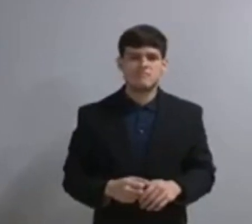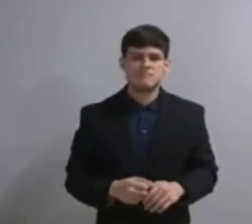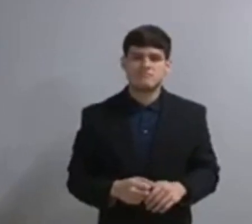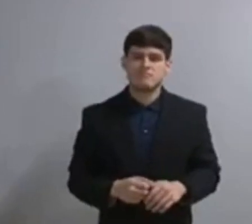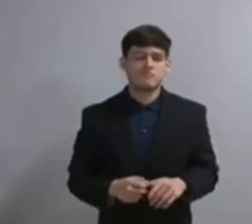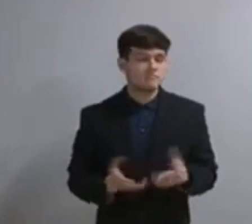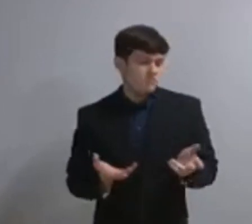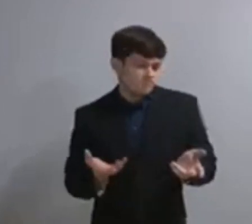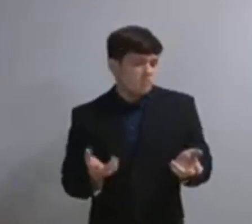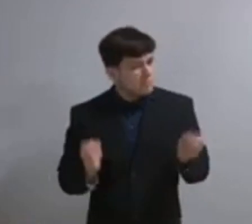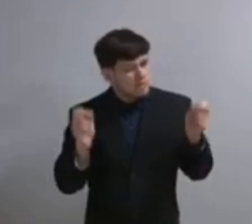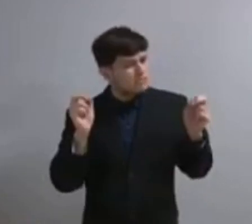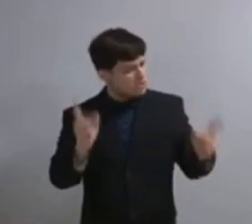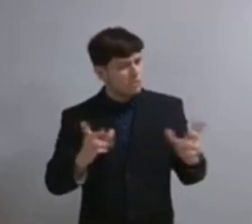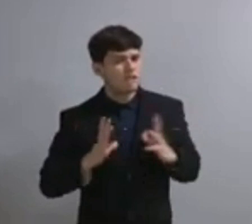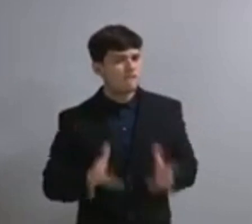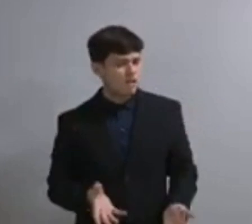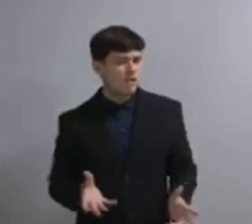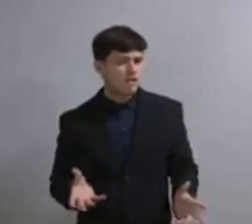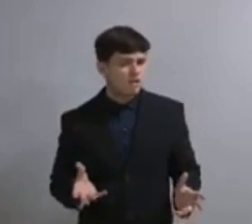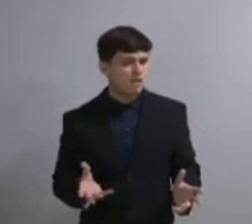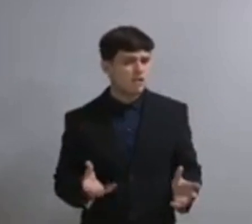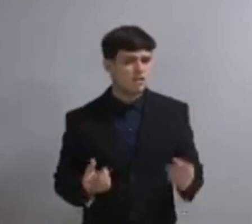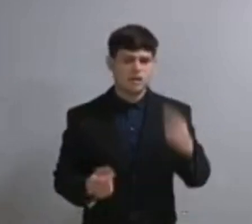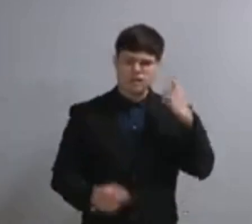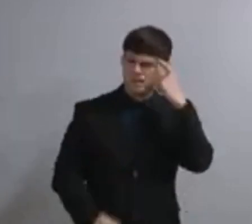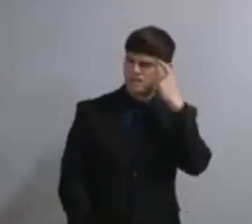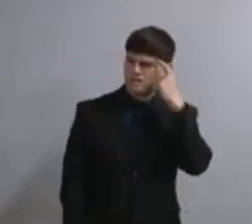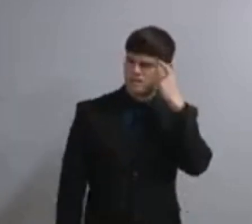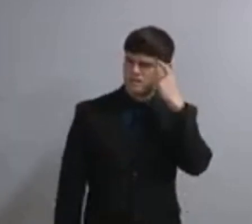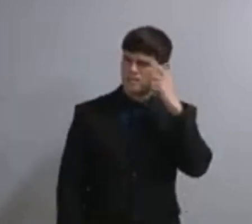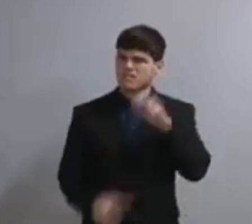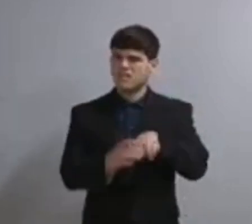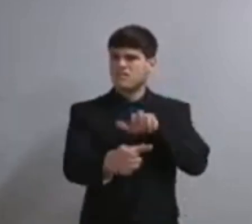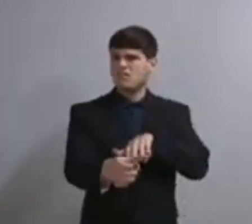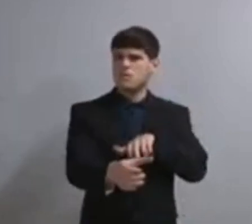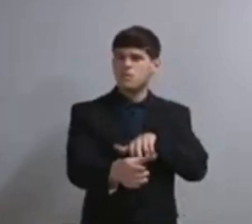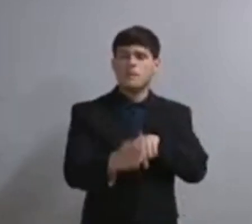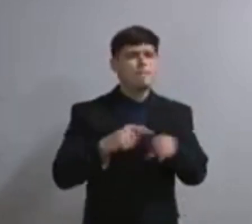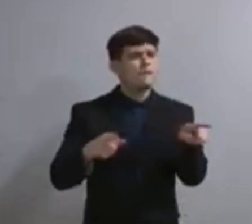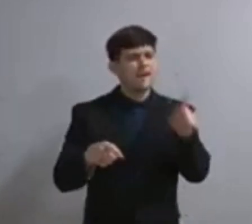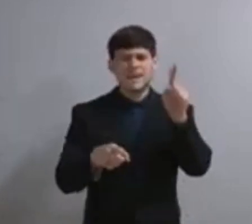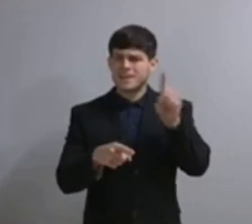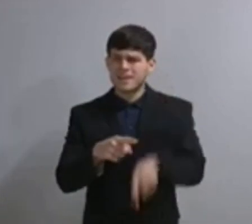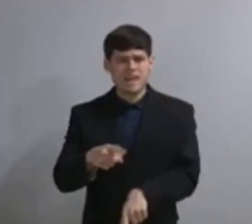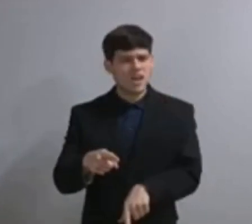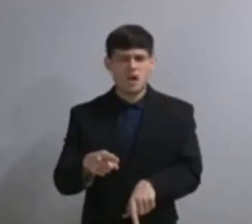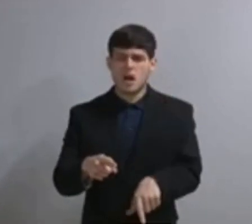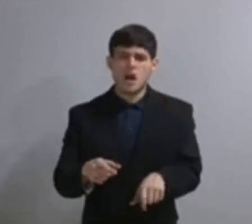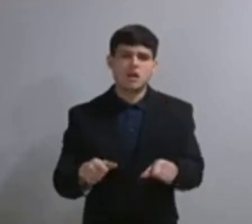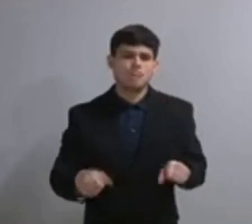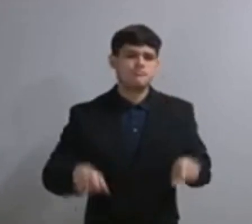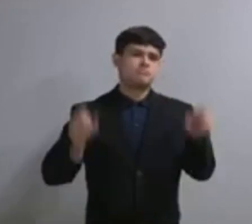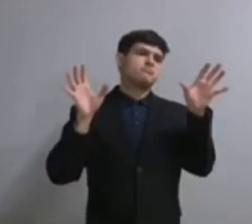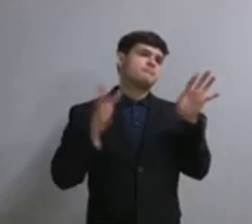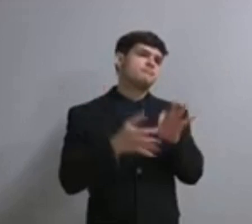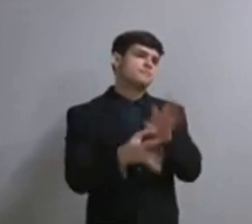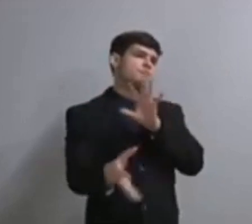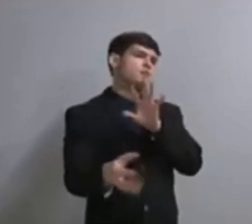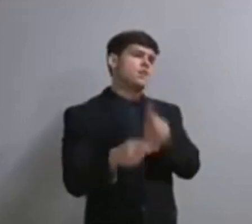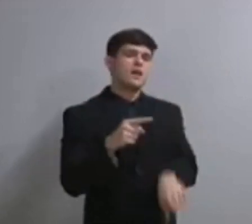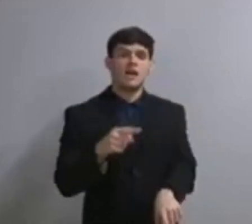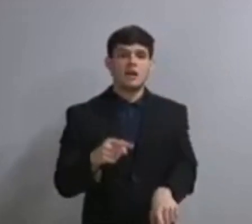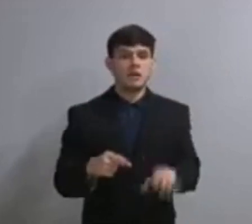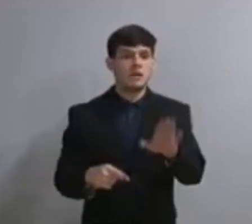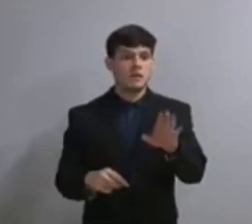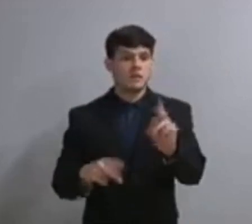That's probably okay too, I think, but you cannot let it go. You see,